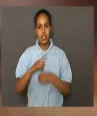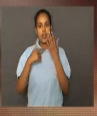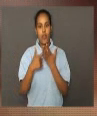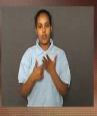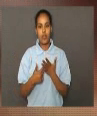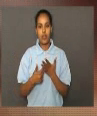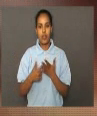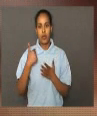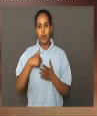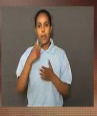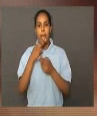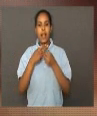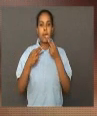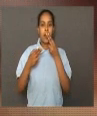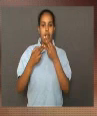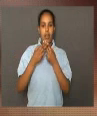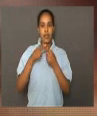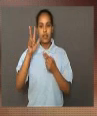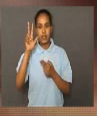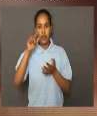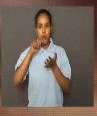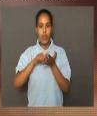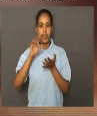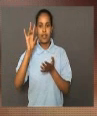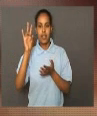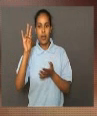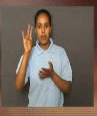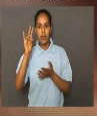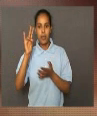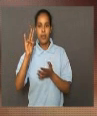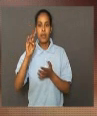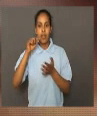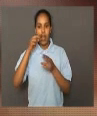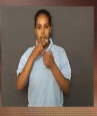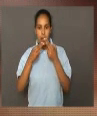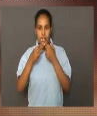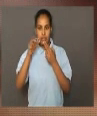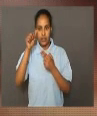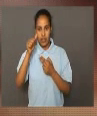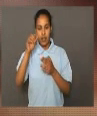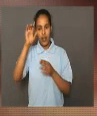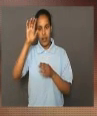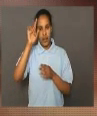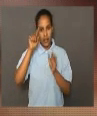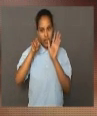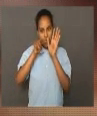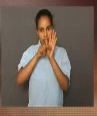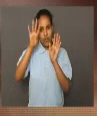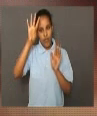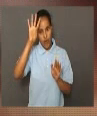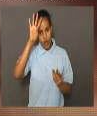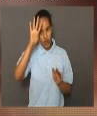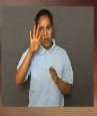Therefore, we multiply 3.7 times 10 to the negative 4